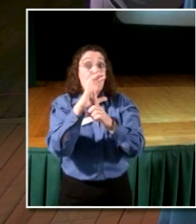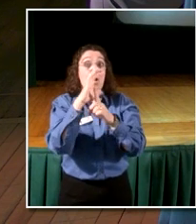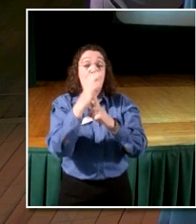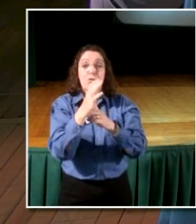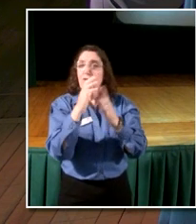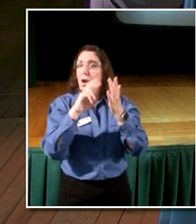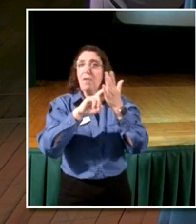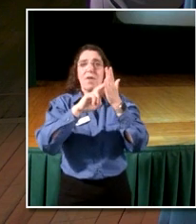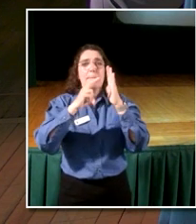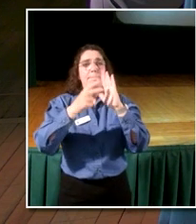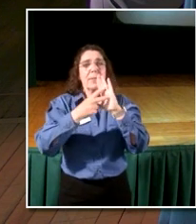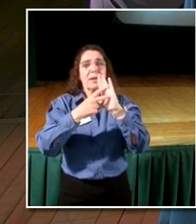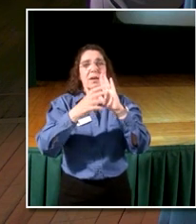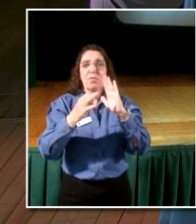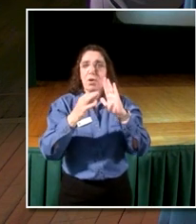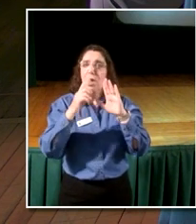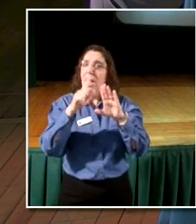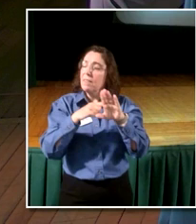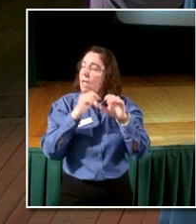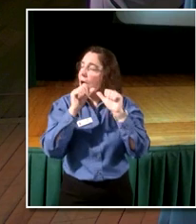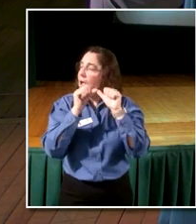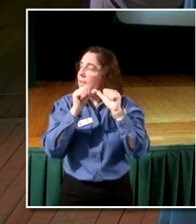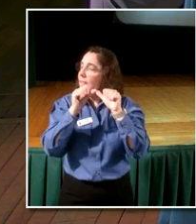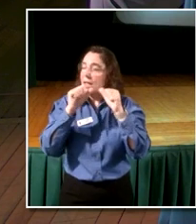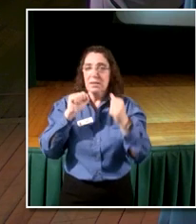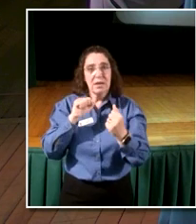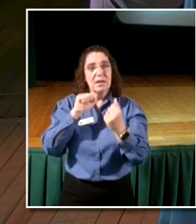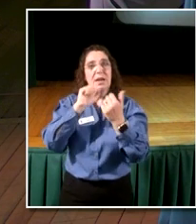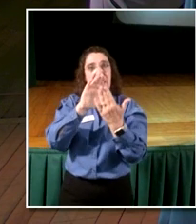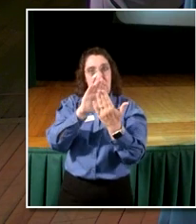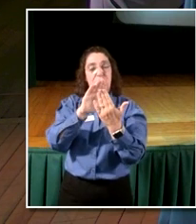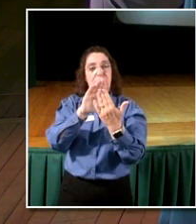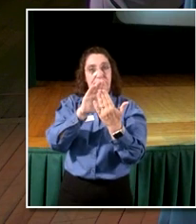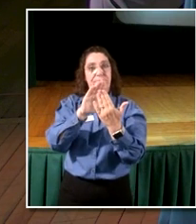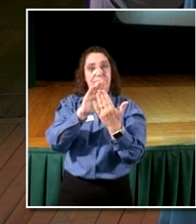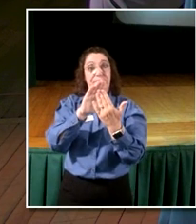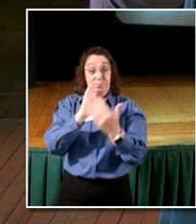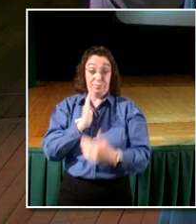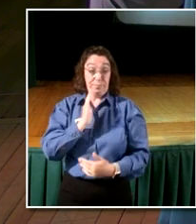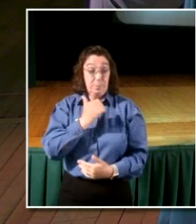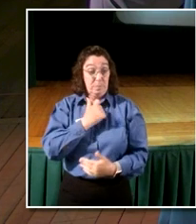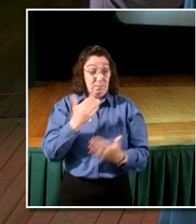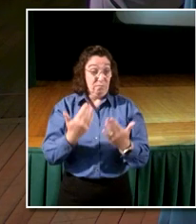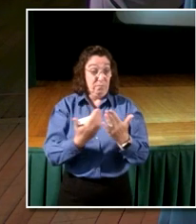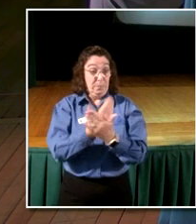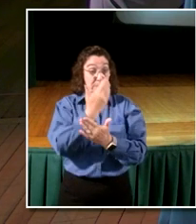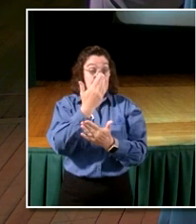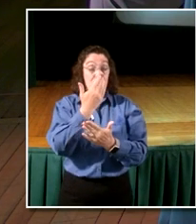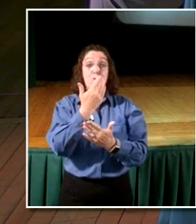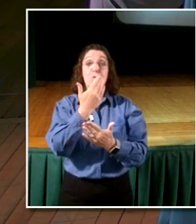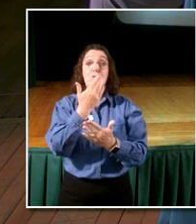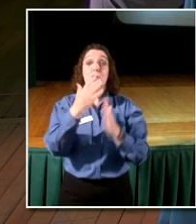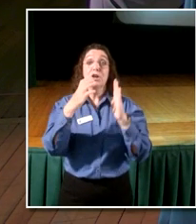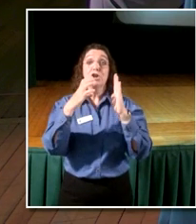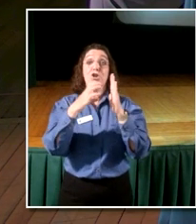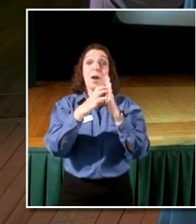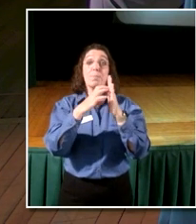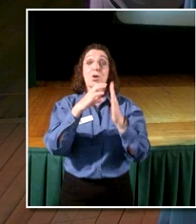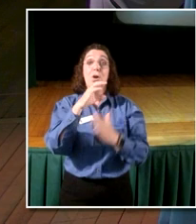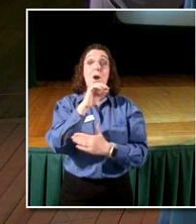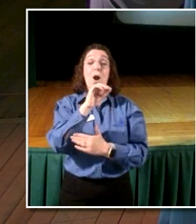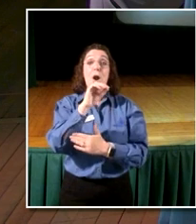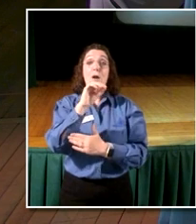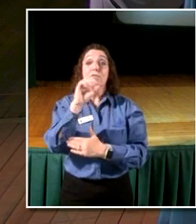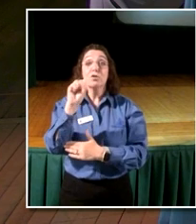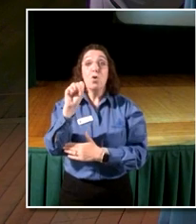meaningful and long-lasting encounters. Our new Scholas chapter begins to